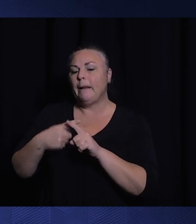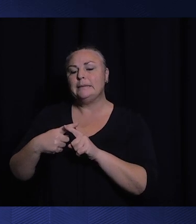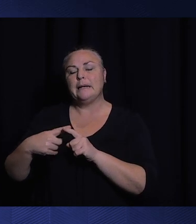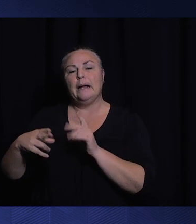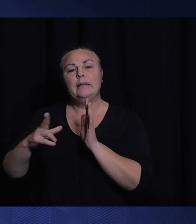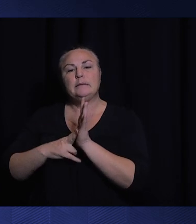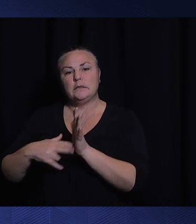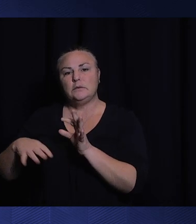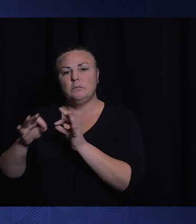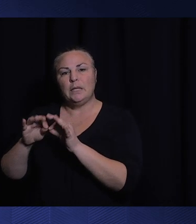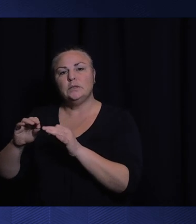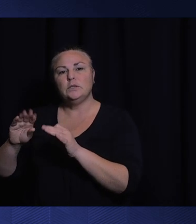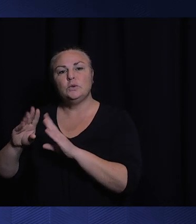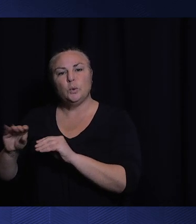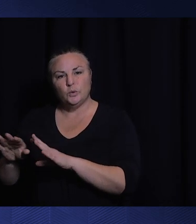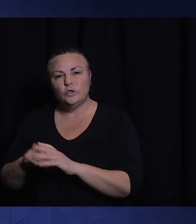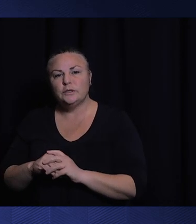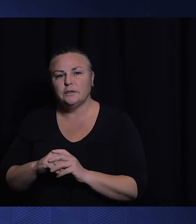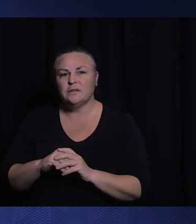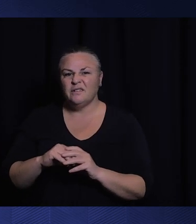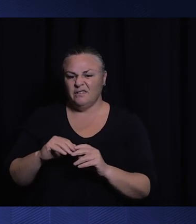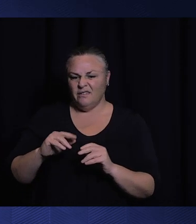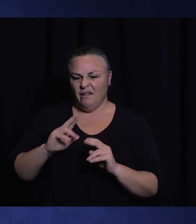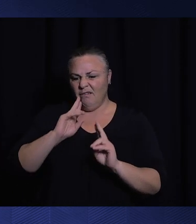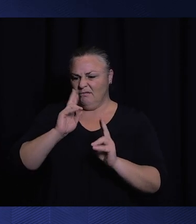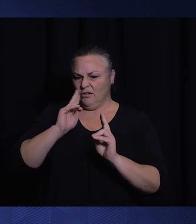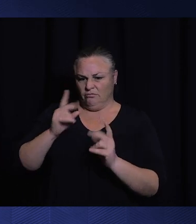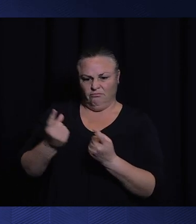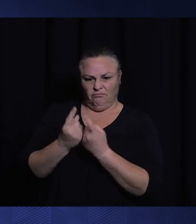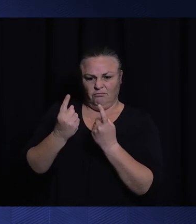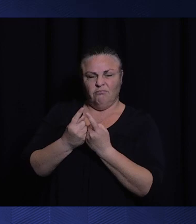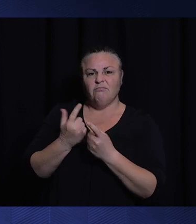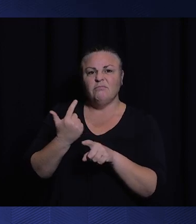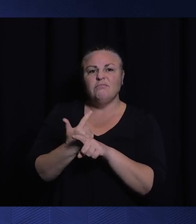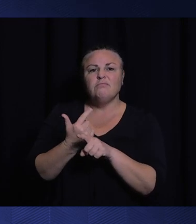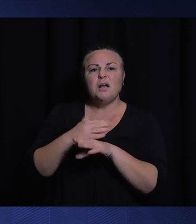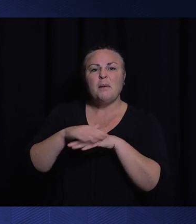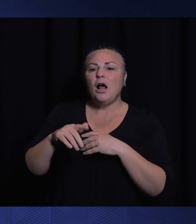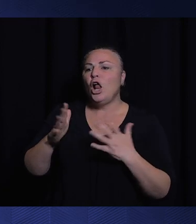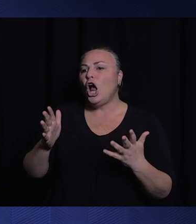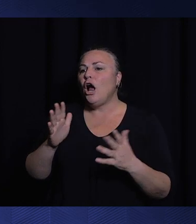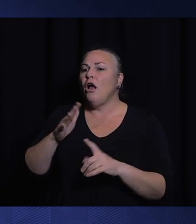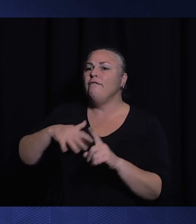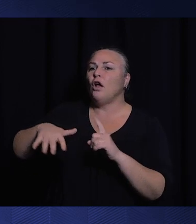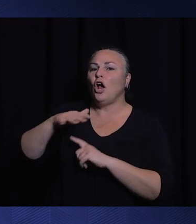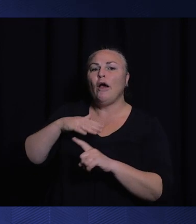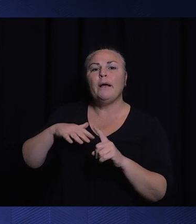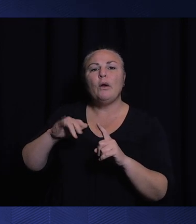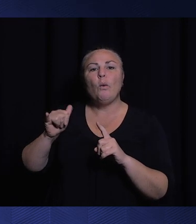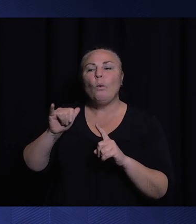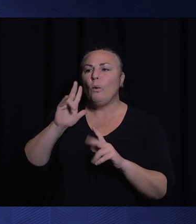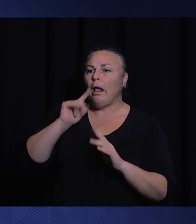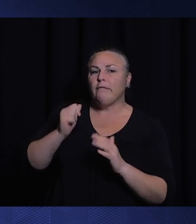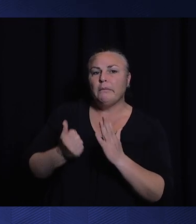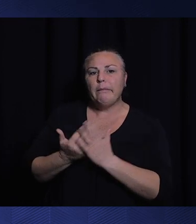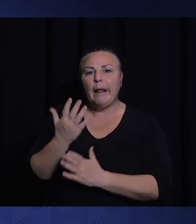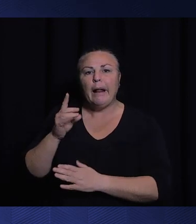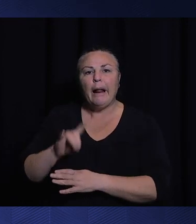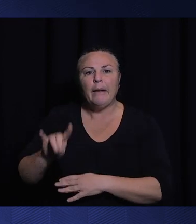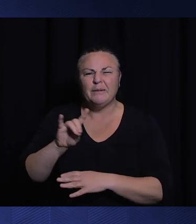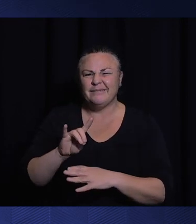because I think for too long the issue of nature-based solutions has been talked about from simply an environmental biodiversity perspective, which